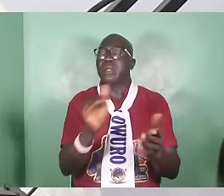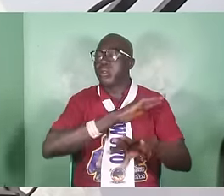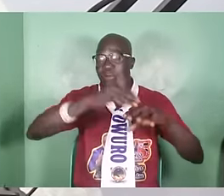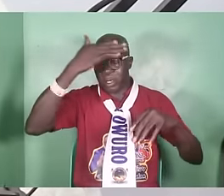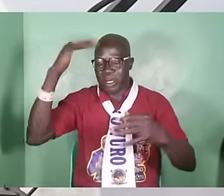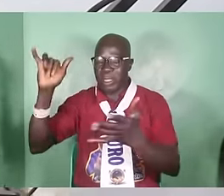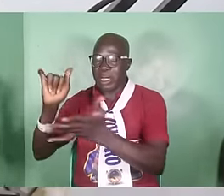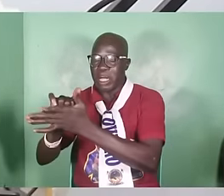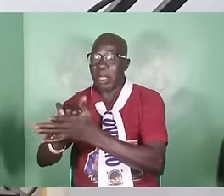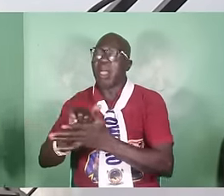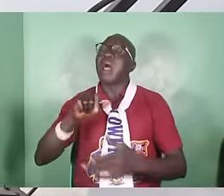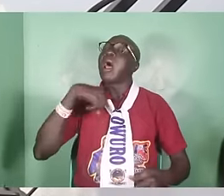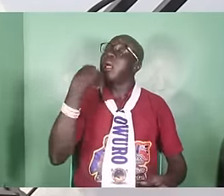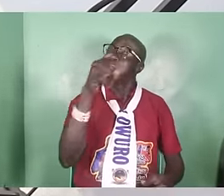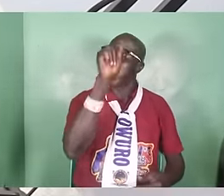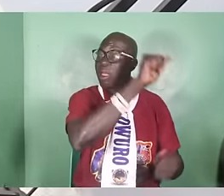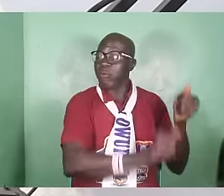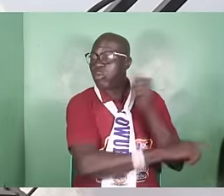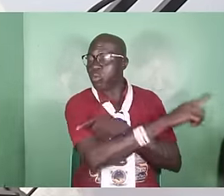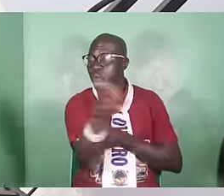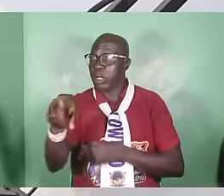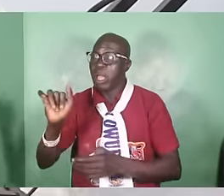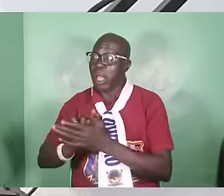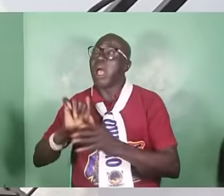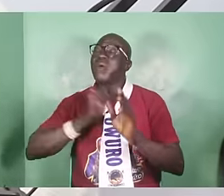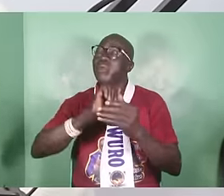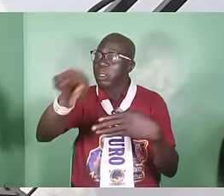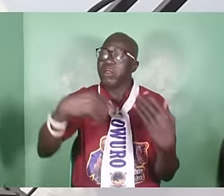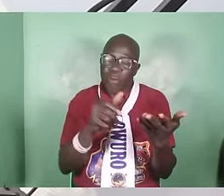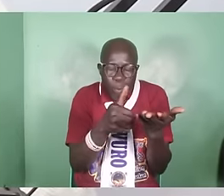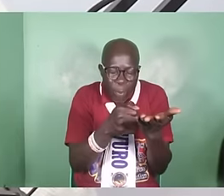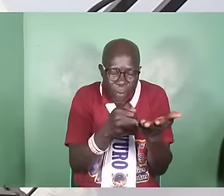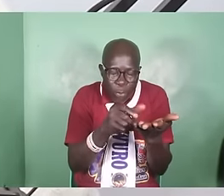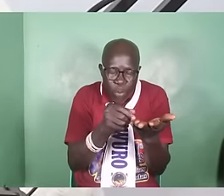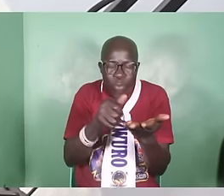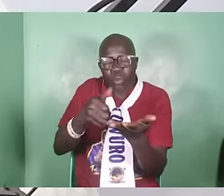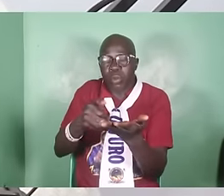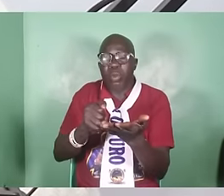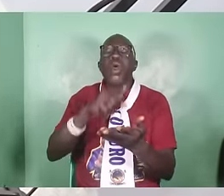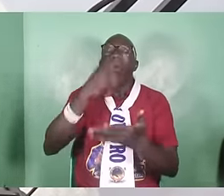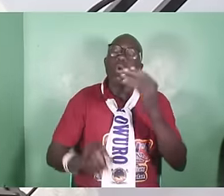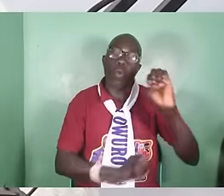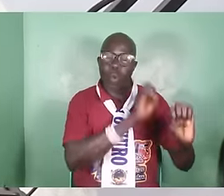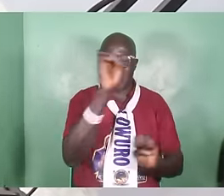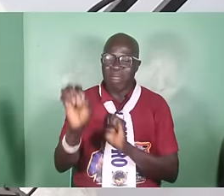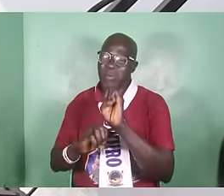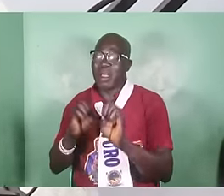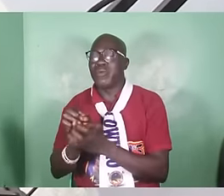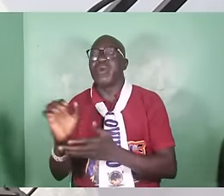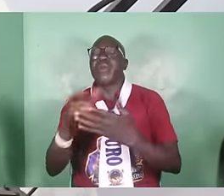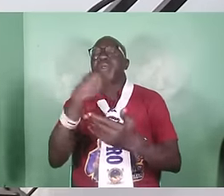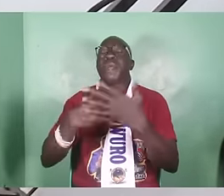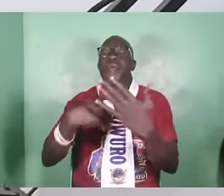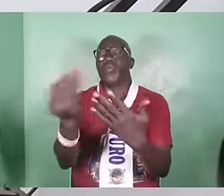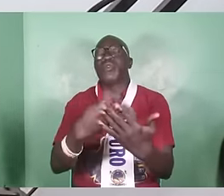rise. Don't forget that. I told everyone that I'll give you a ladder to your palm. Whatsoever they call